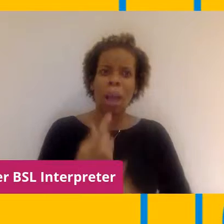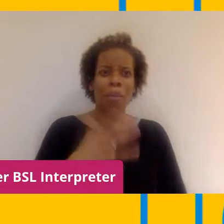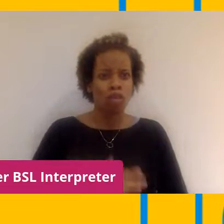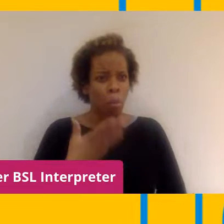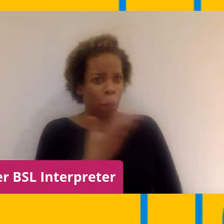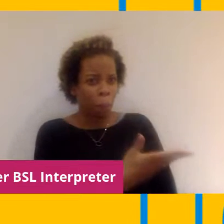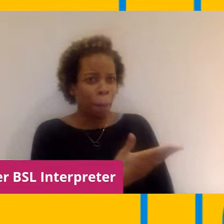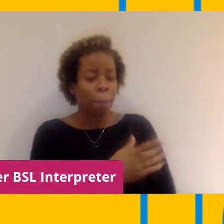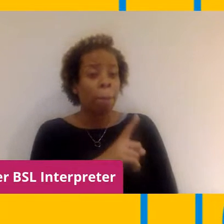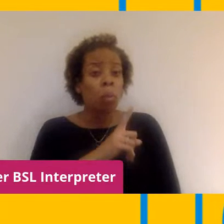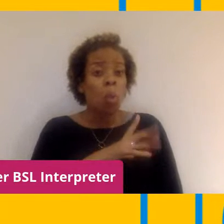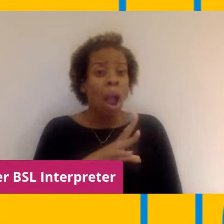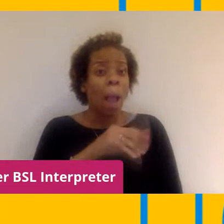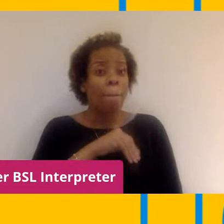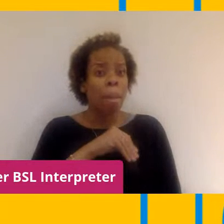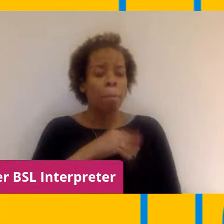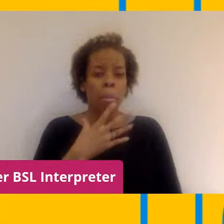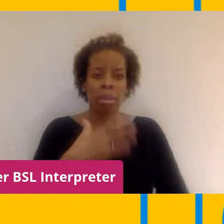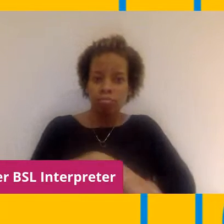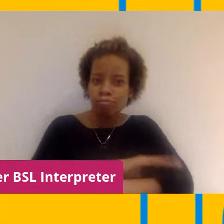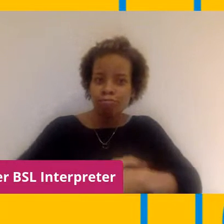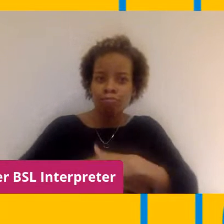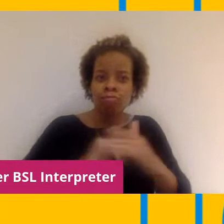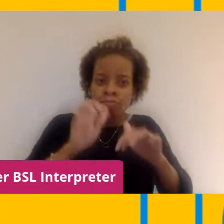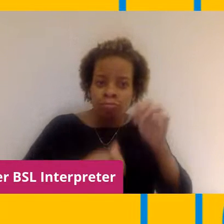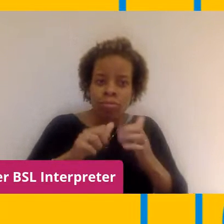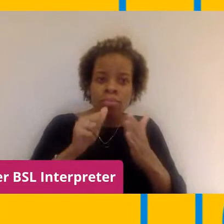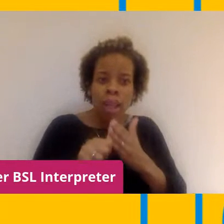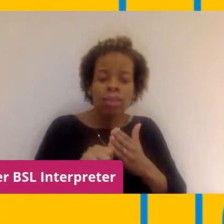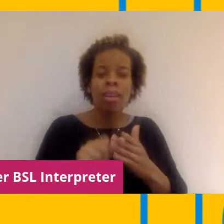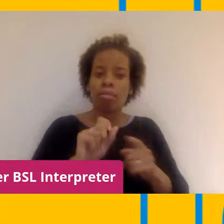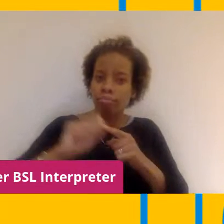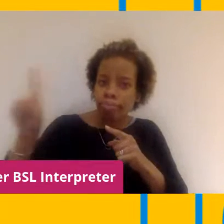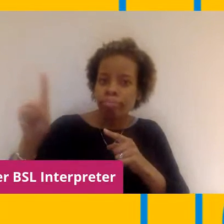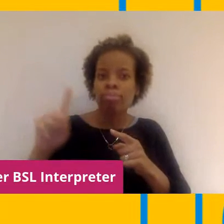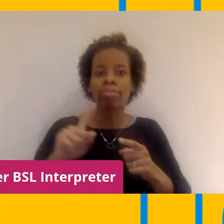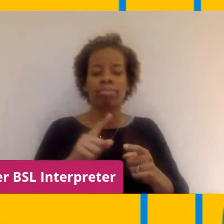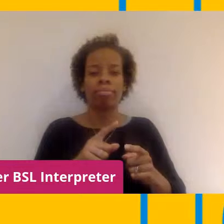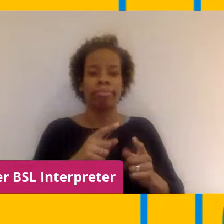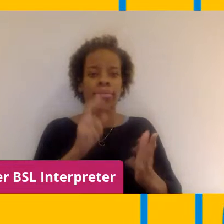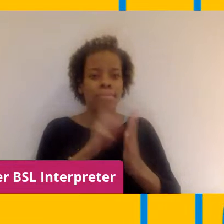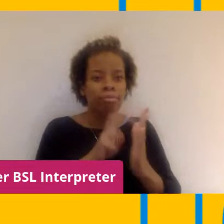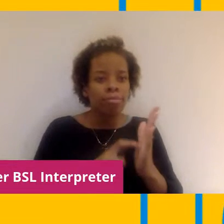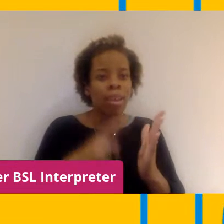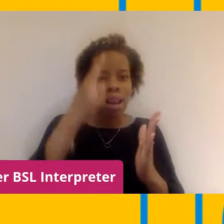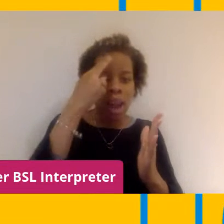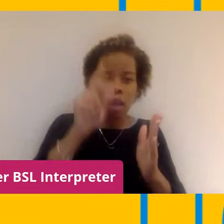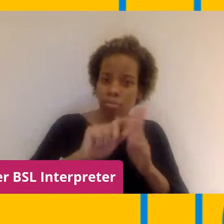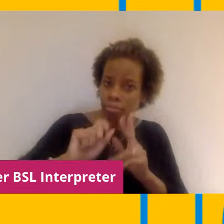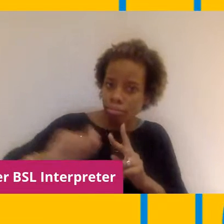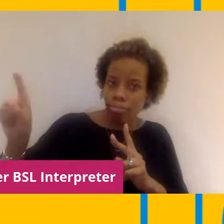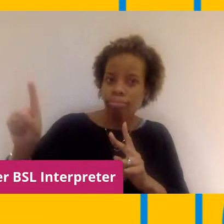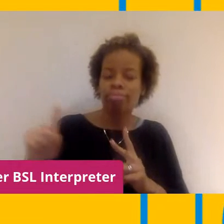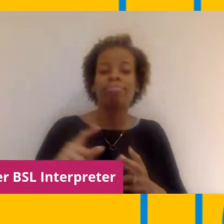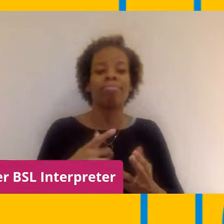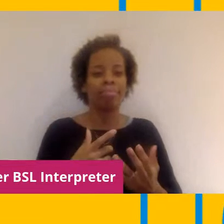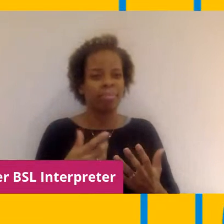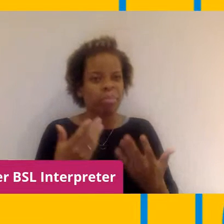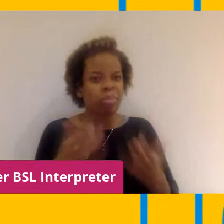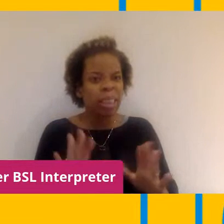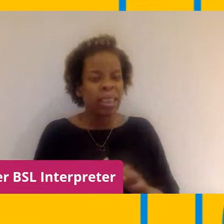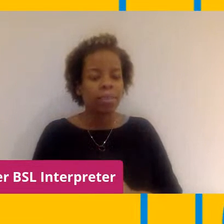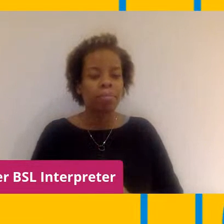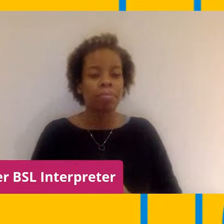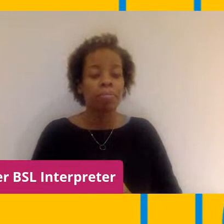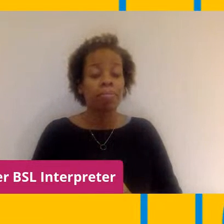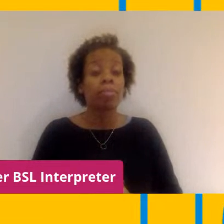member-led in order to try and help ourselves, I suppose, which is the whole point of the union. And what we've also